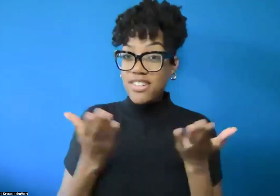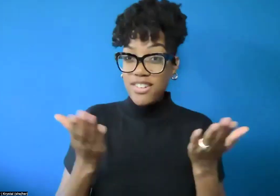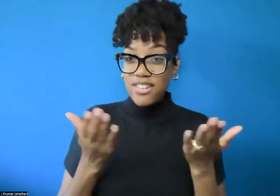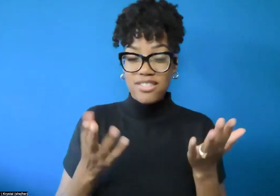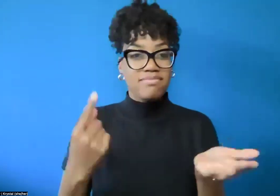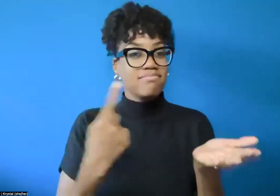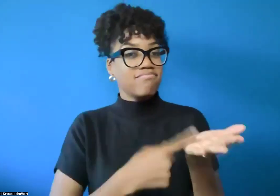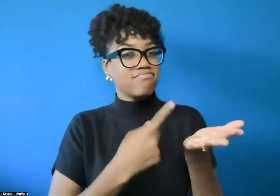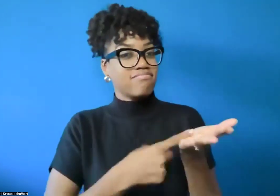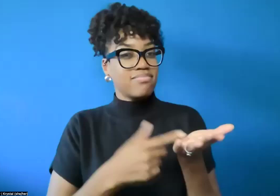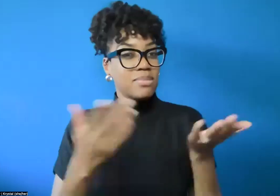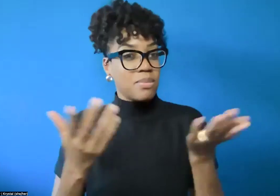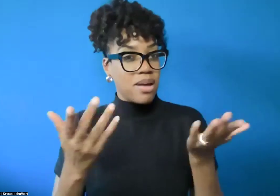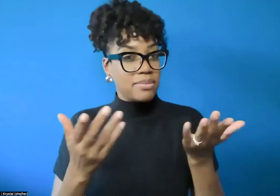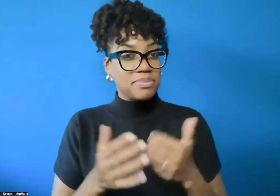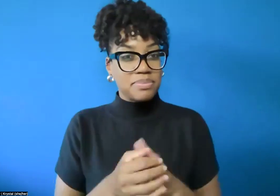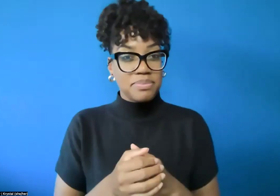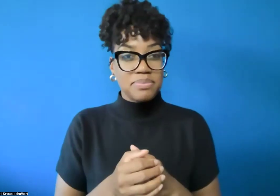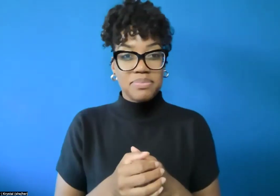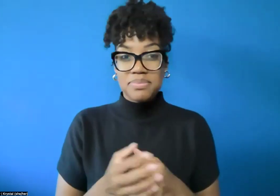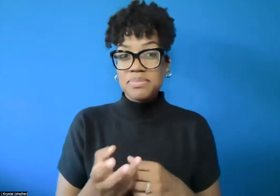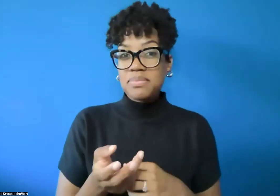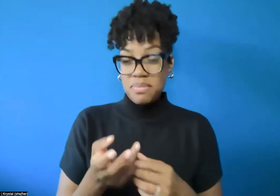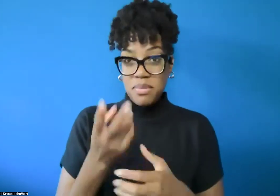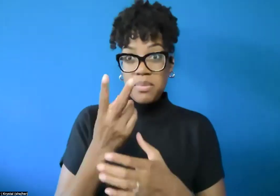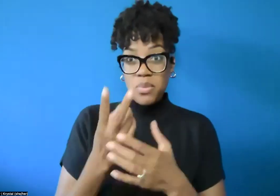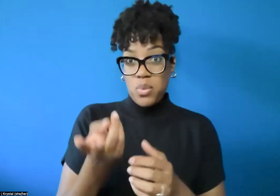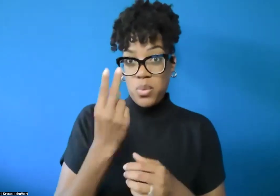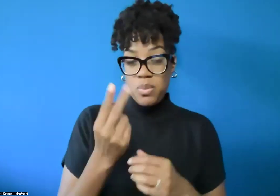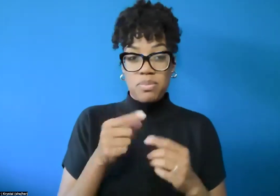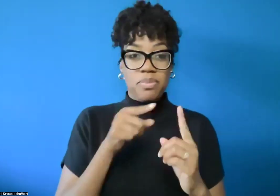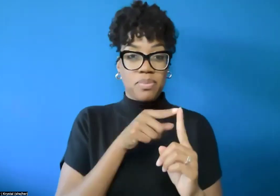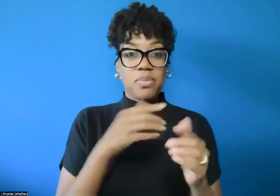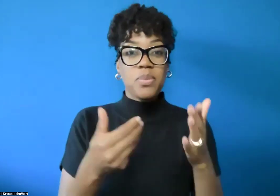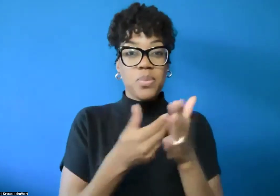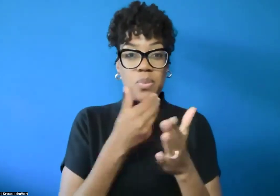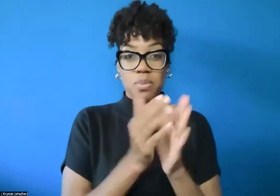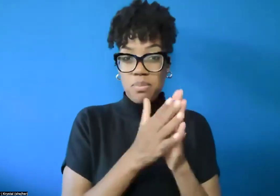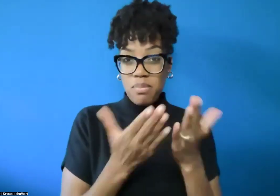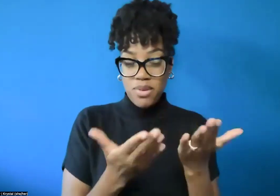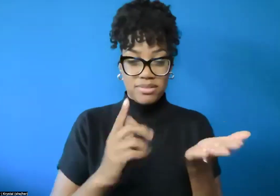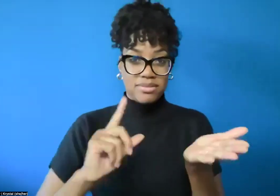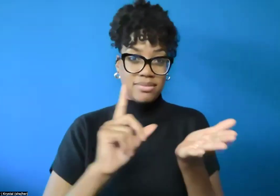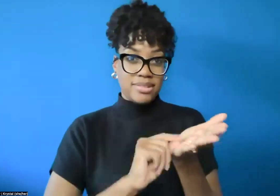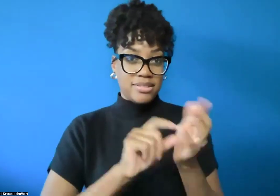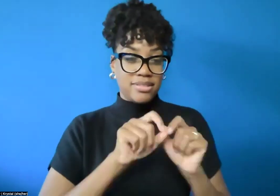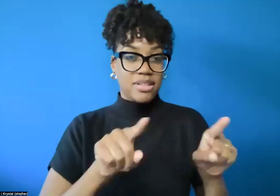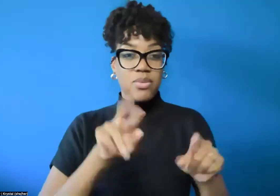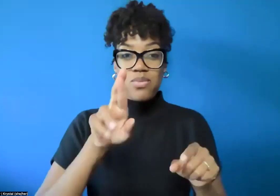talk about both the new issue of Rethinking Schools and the